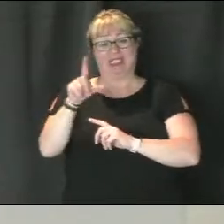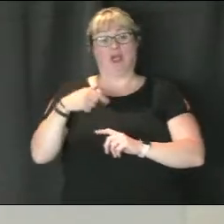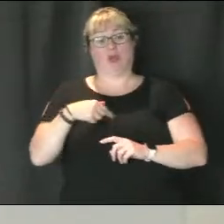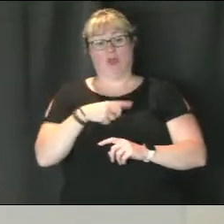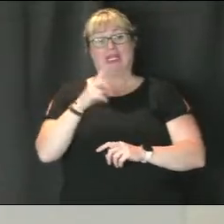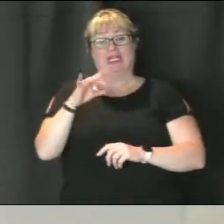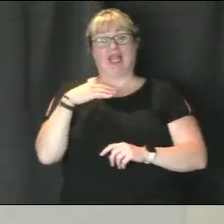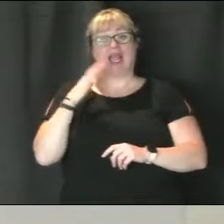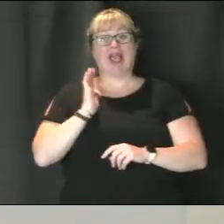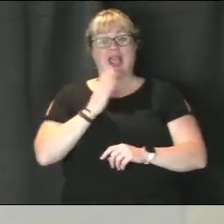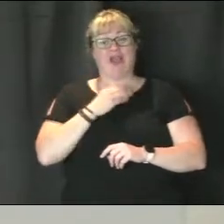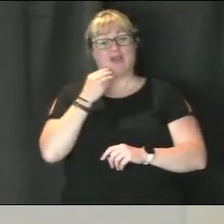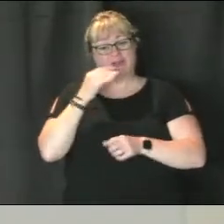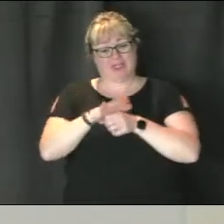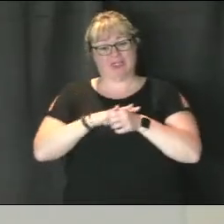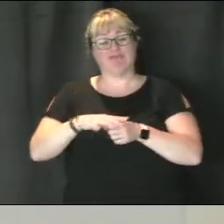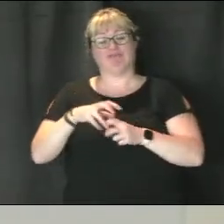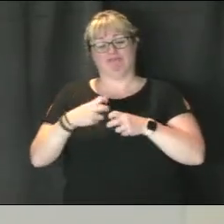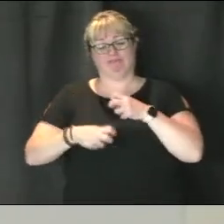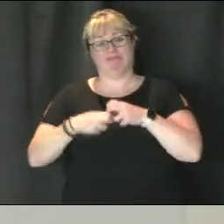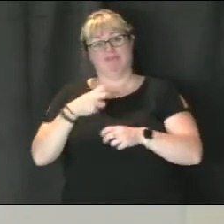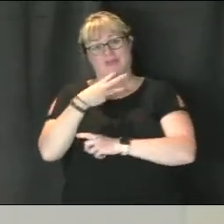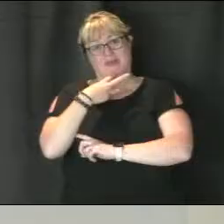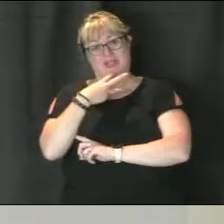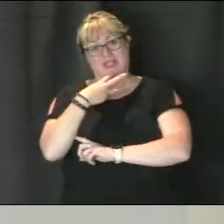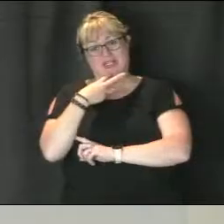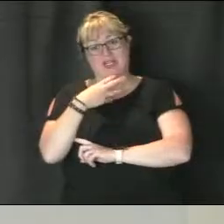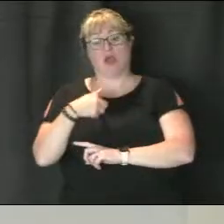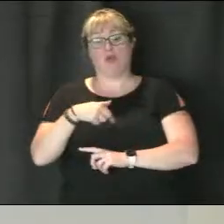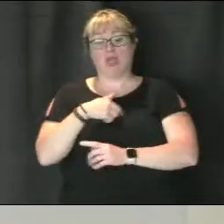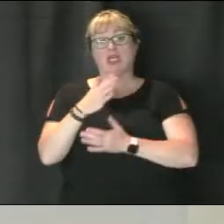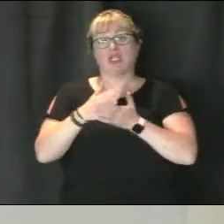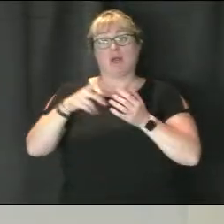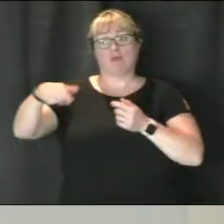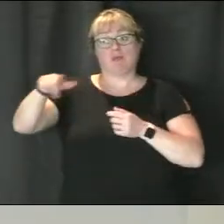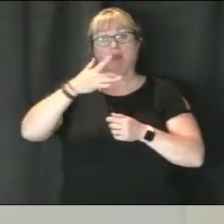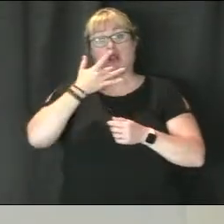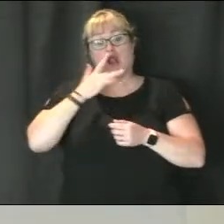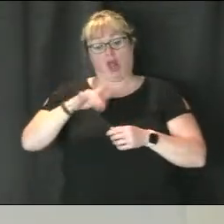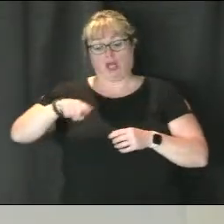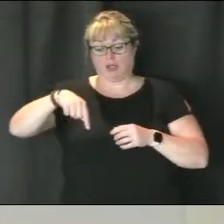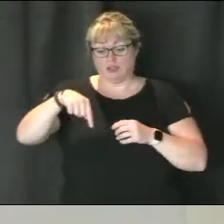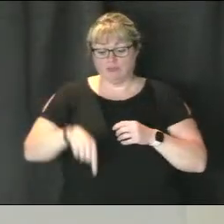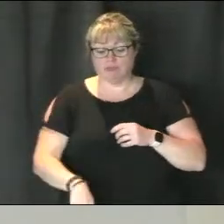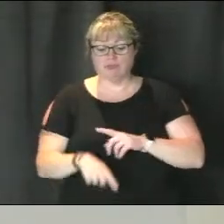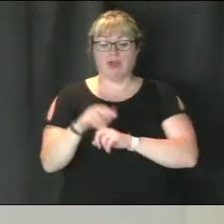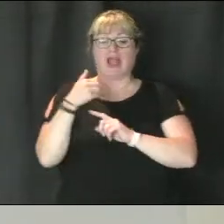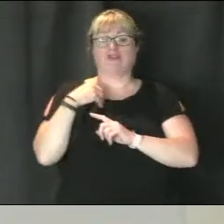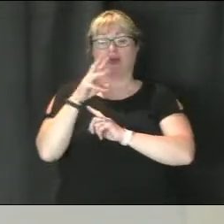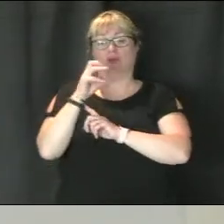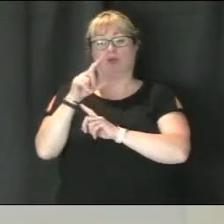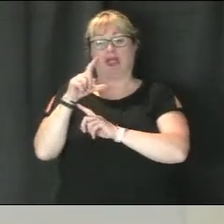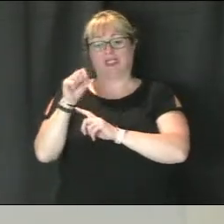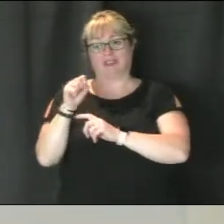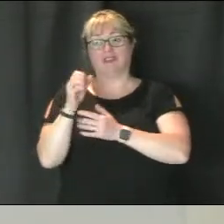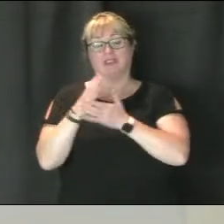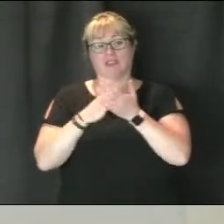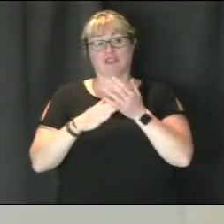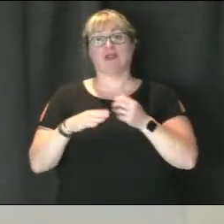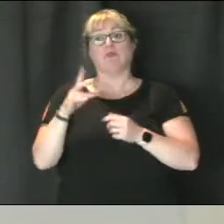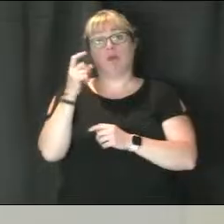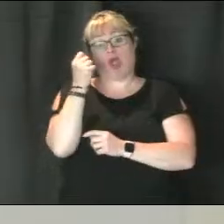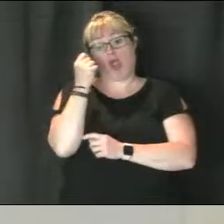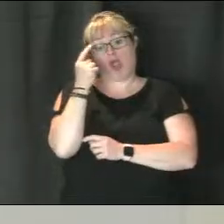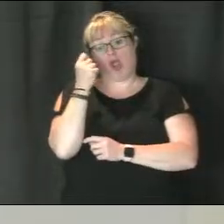water problems. Now, we were lucky that we had artesian wells, which a lot of provinces would love to have, rural communities, but the